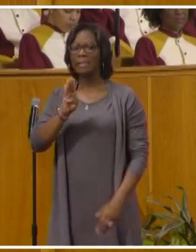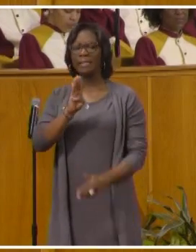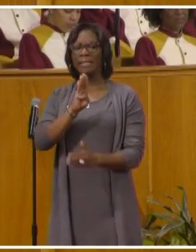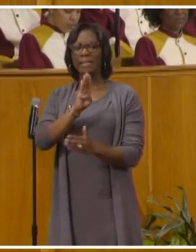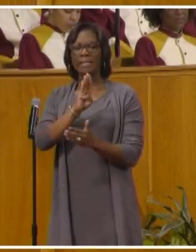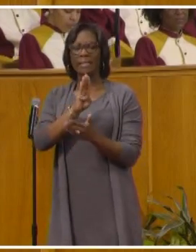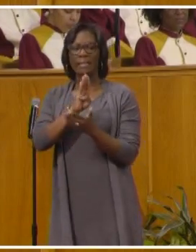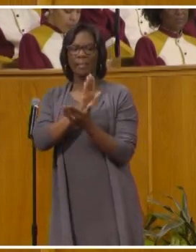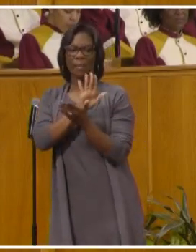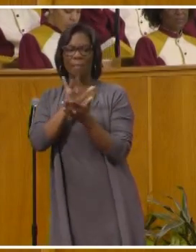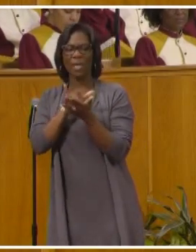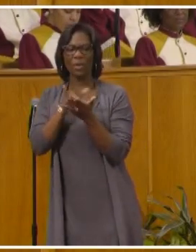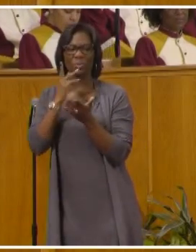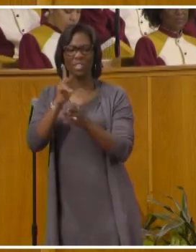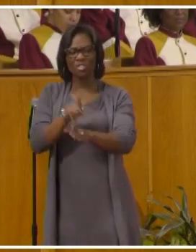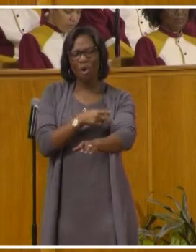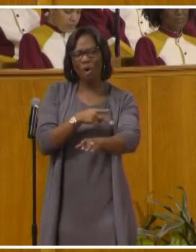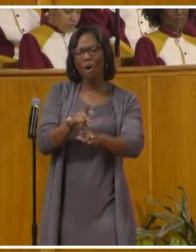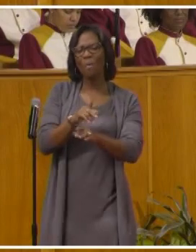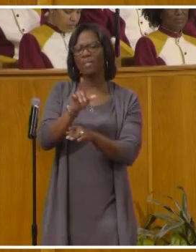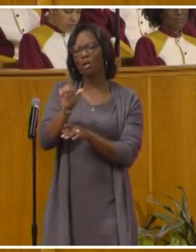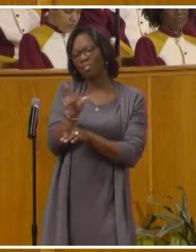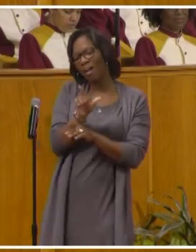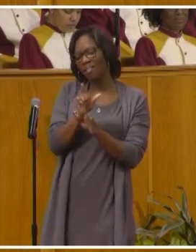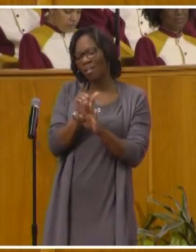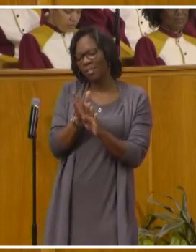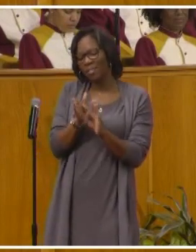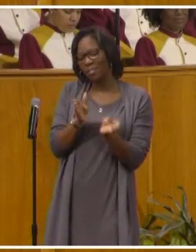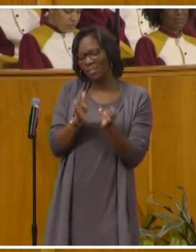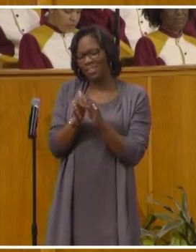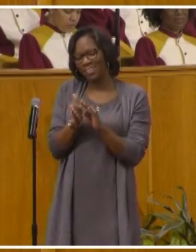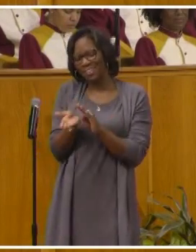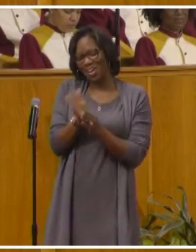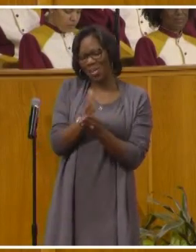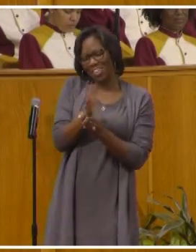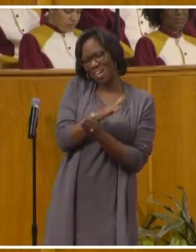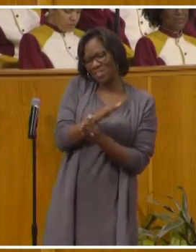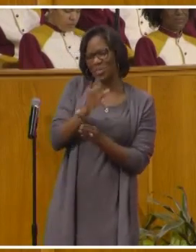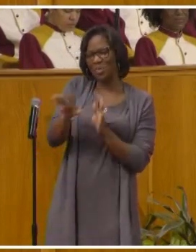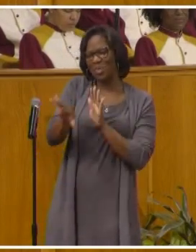good Bible, that's Psalms, and then go left one book and you'll be a Job.